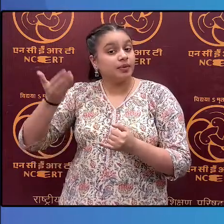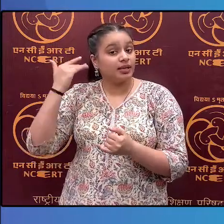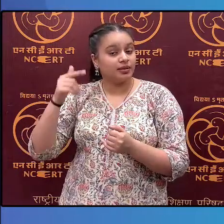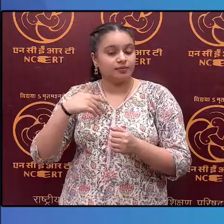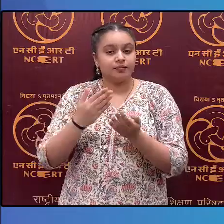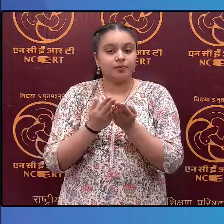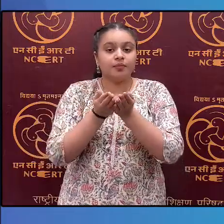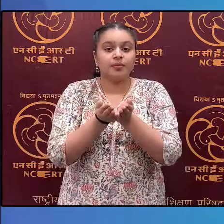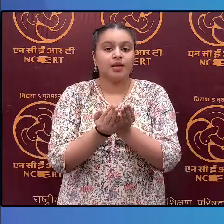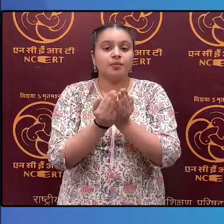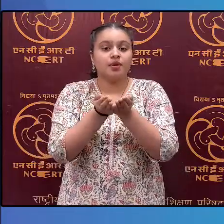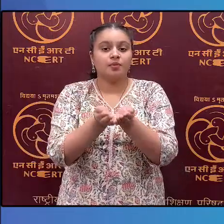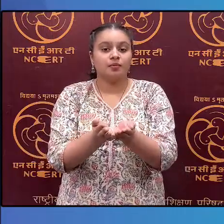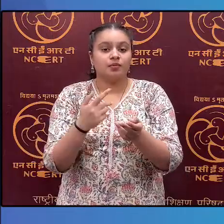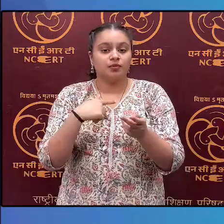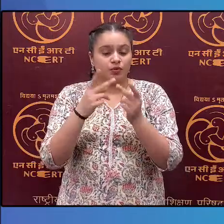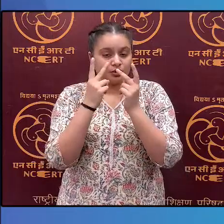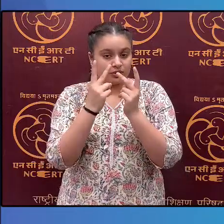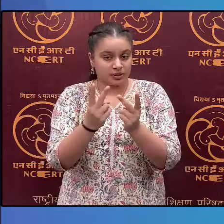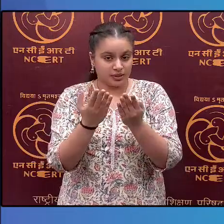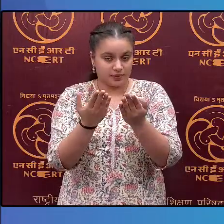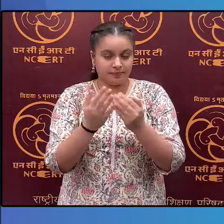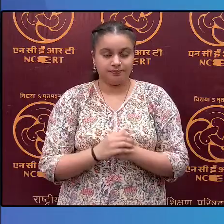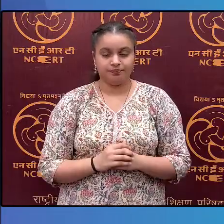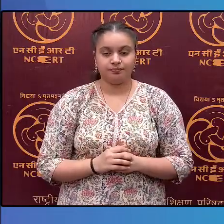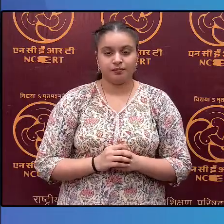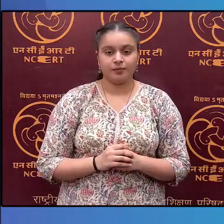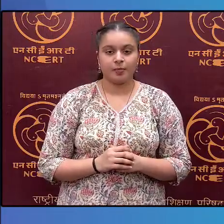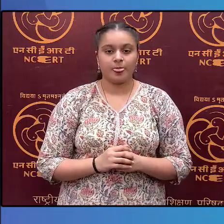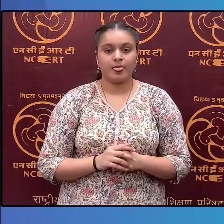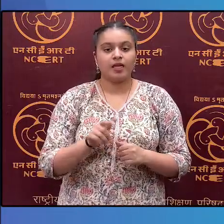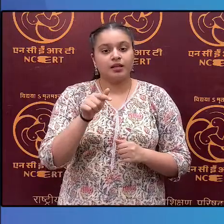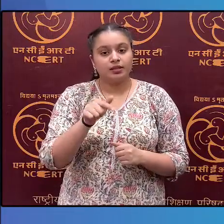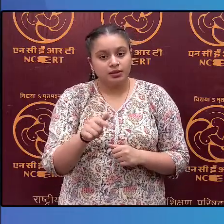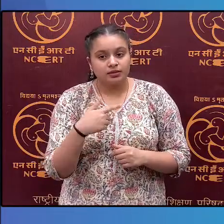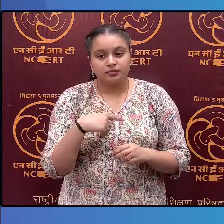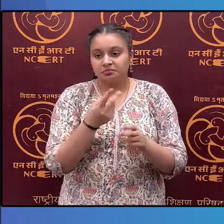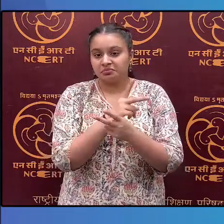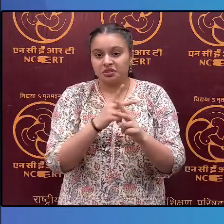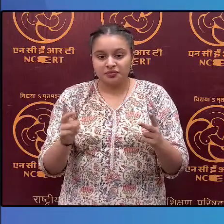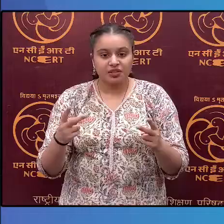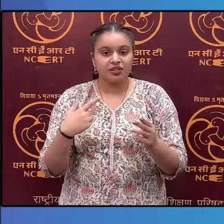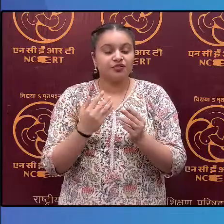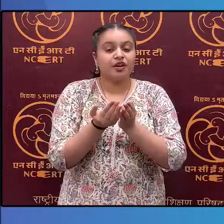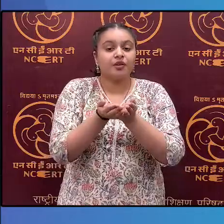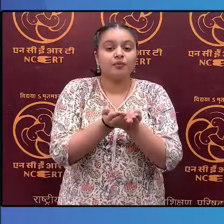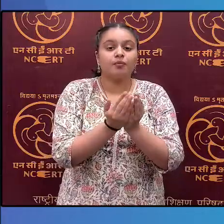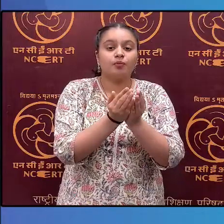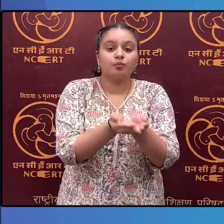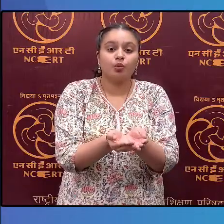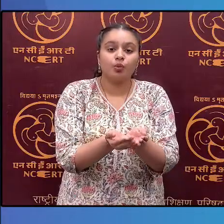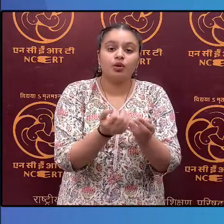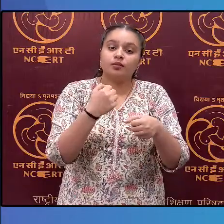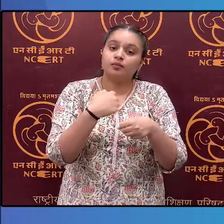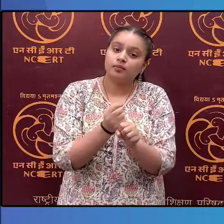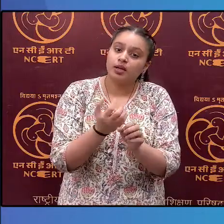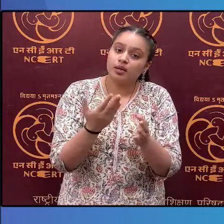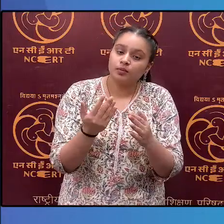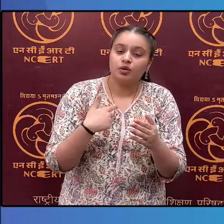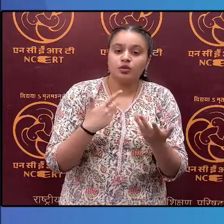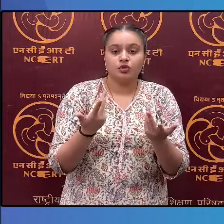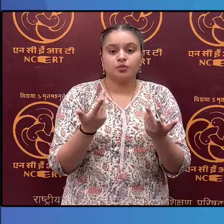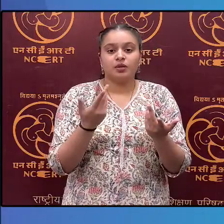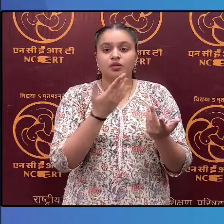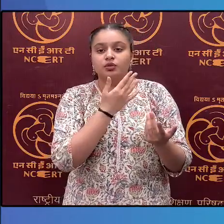here also on the screen. You can see. Paper boat, you can make variation in paper boat. It's not about just taking a plain paper. It can